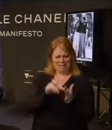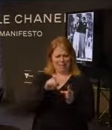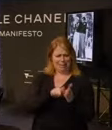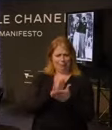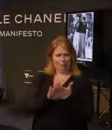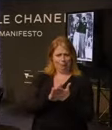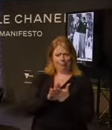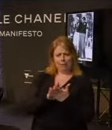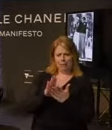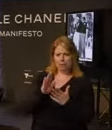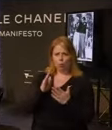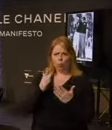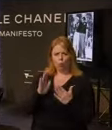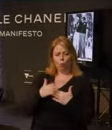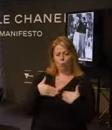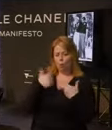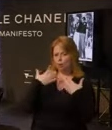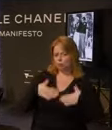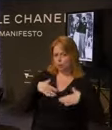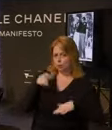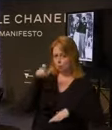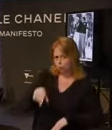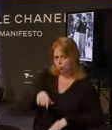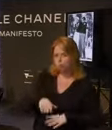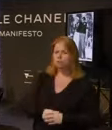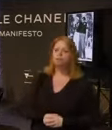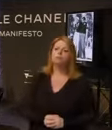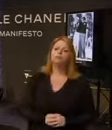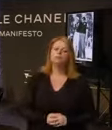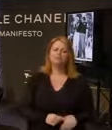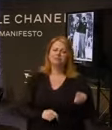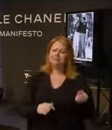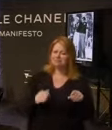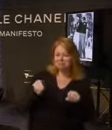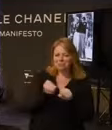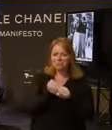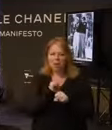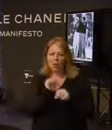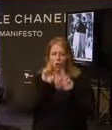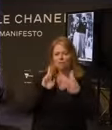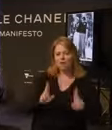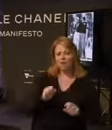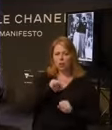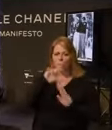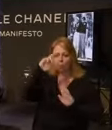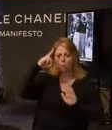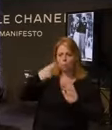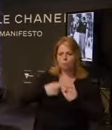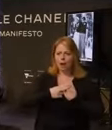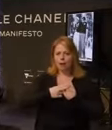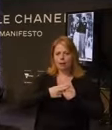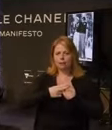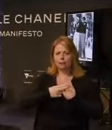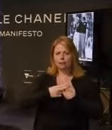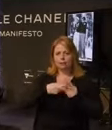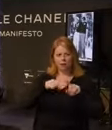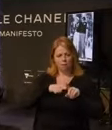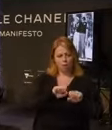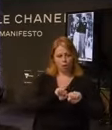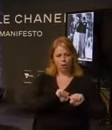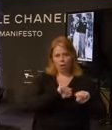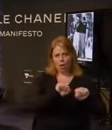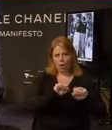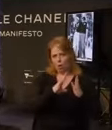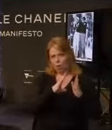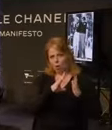completely agree that she was, you know, crafting her fashion and her brand in her own image, and that she as